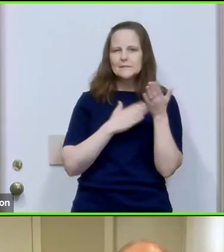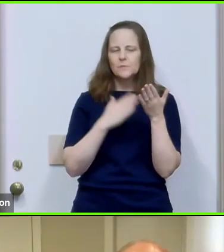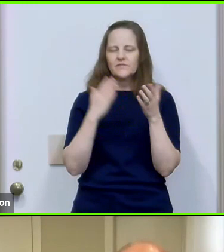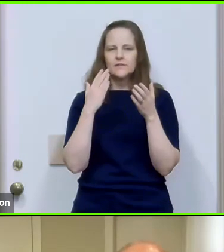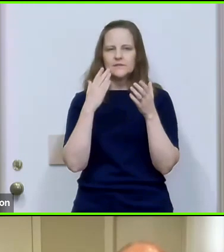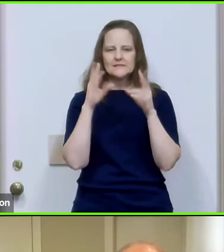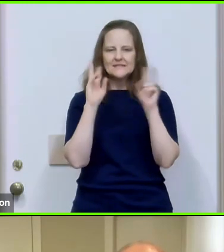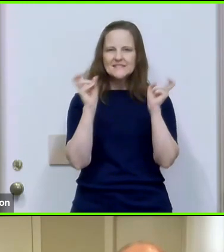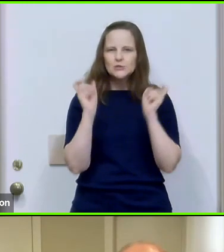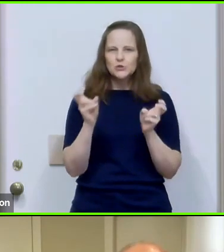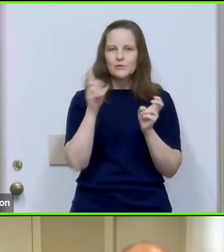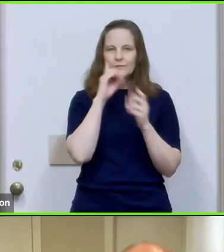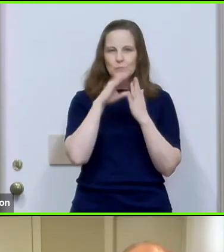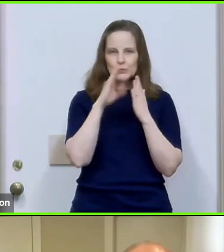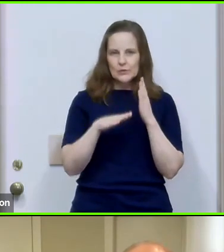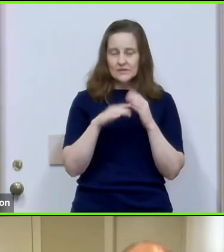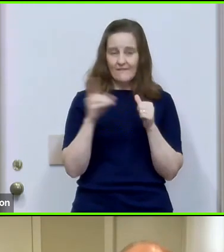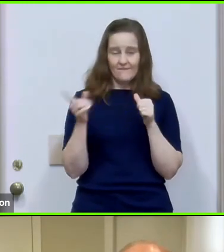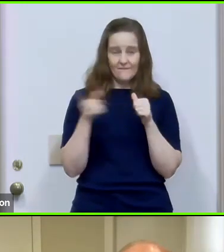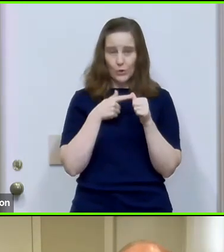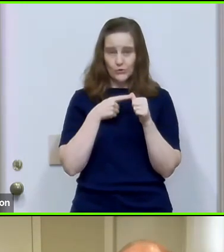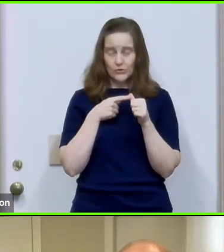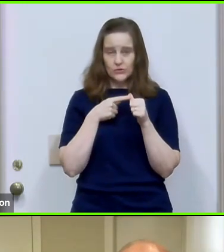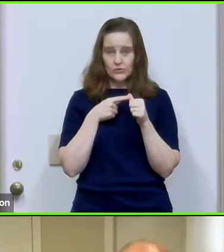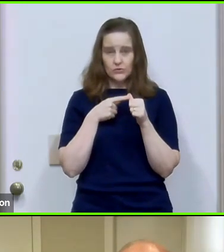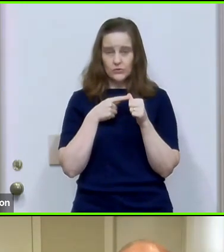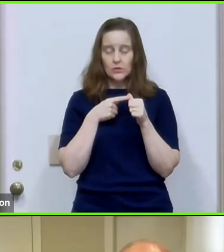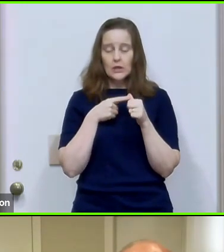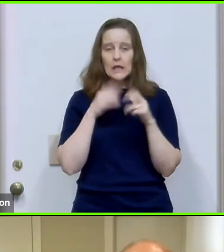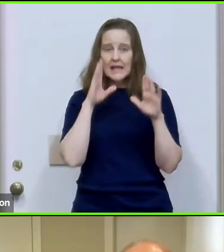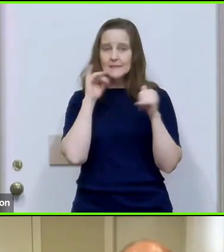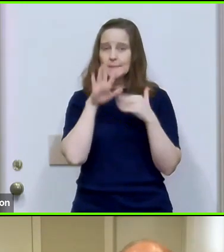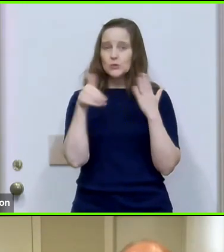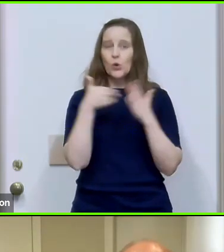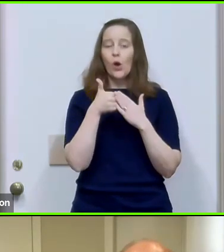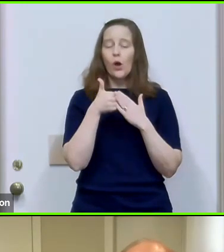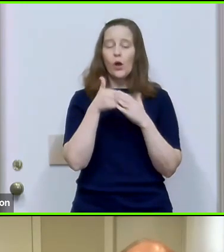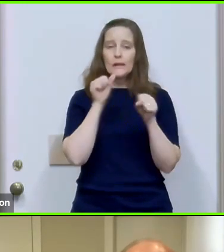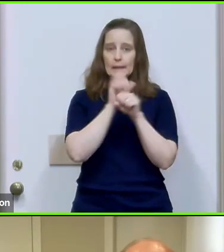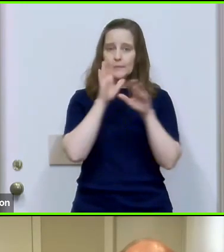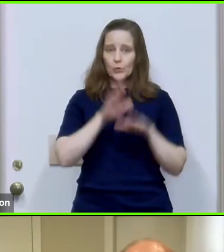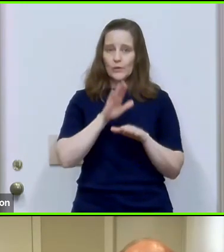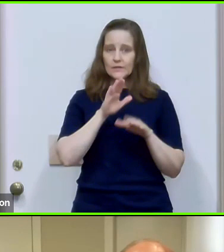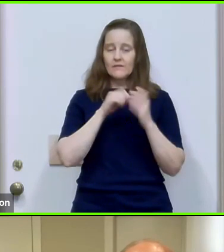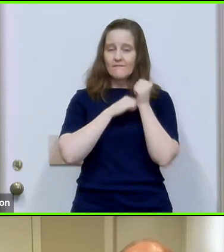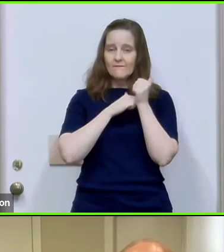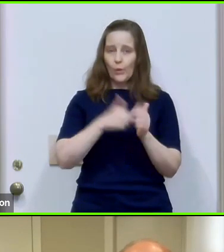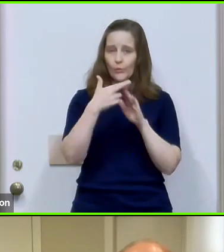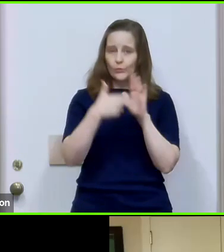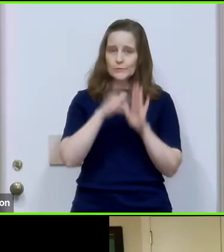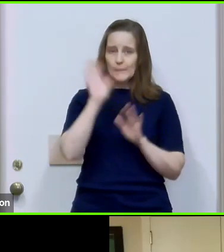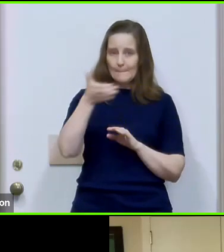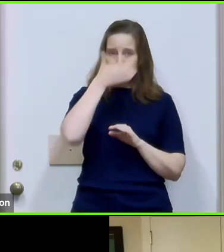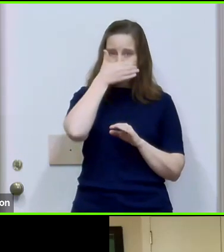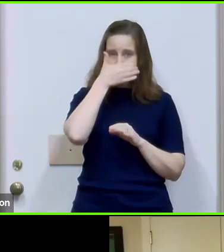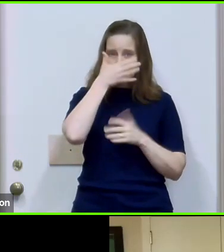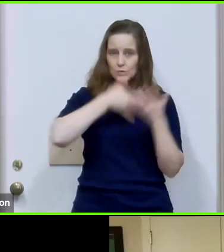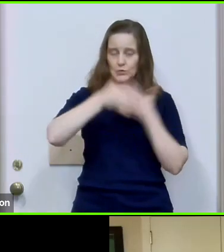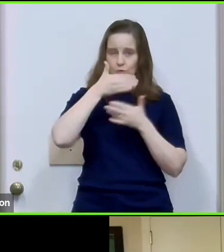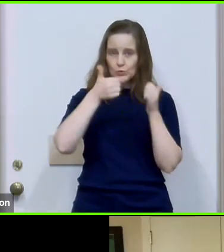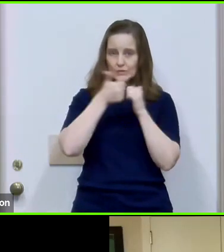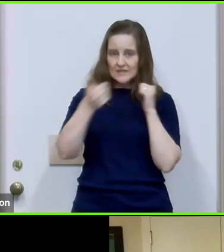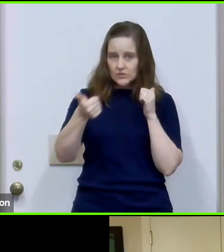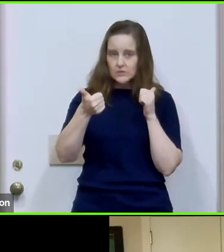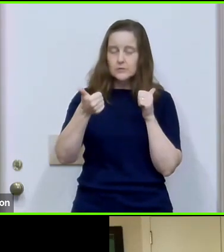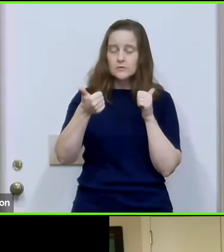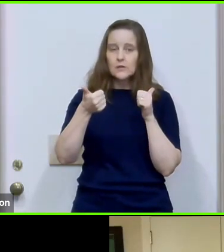comes to students. Let me first say that we expect all employees to follow the rules about masking and social distancing whenever possible.